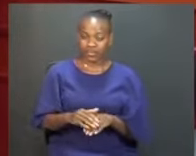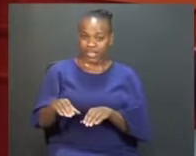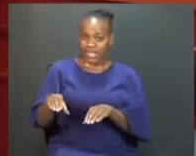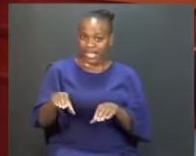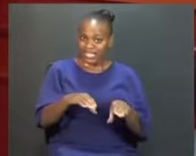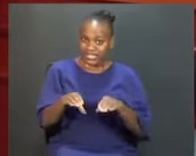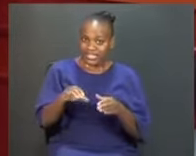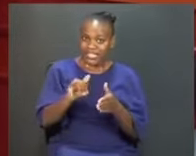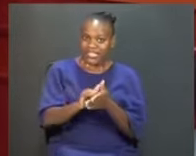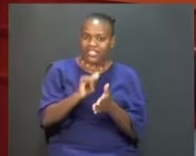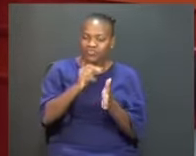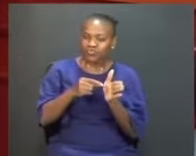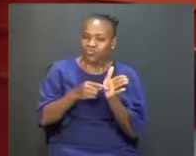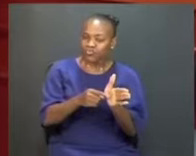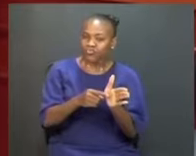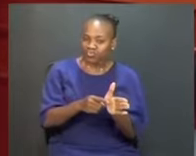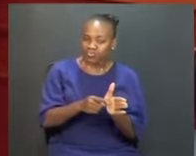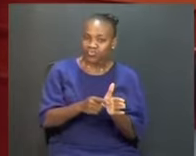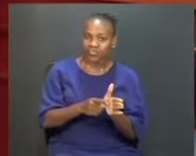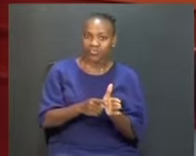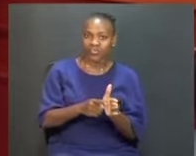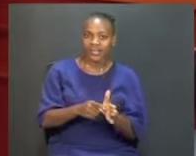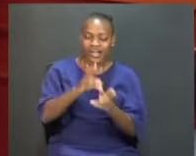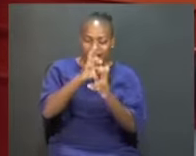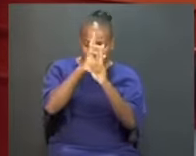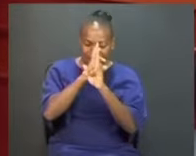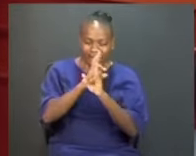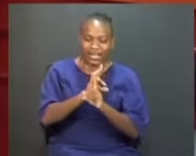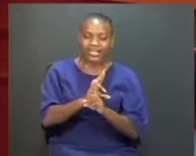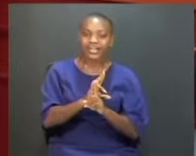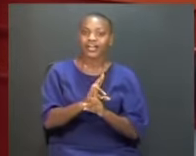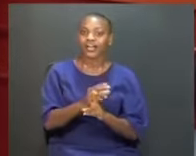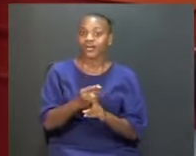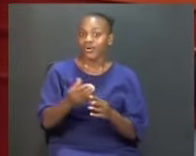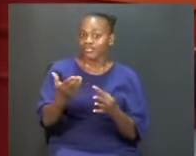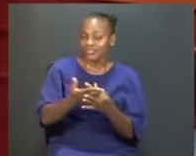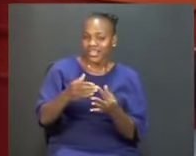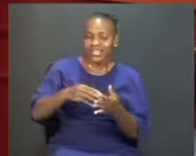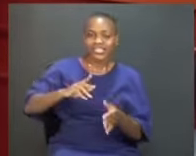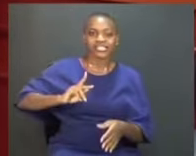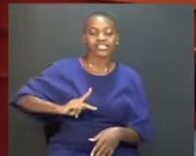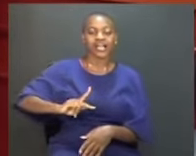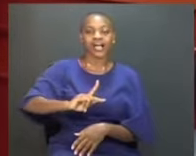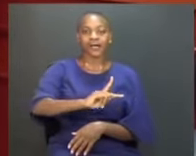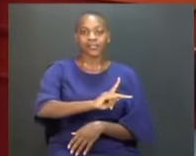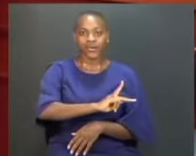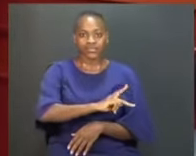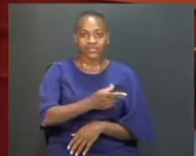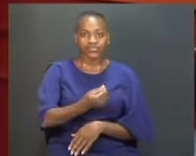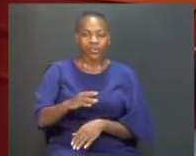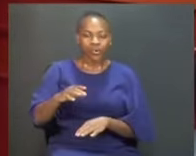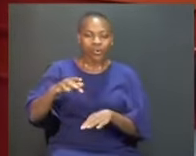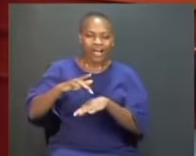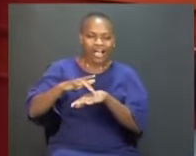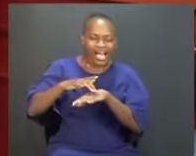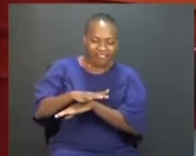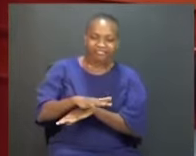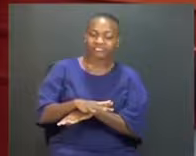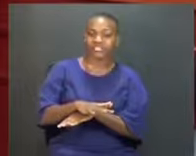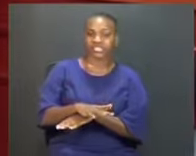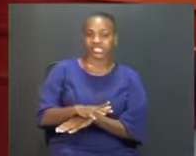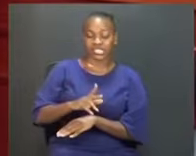or authority of Parliament, or which tends either directly or indirectly to produce